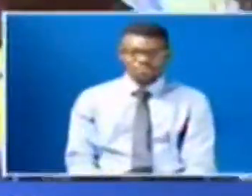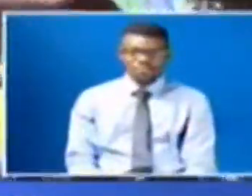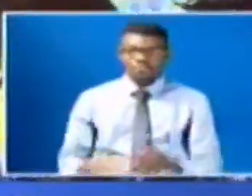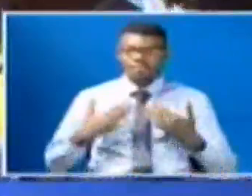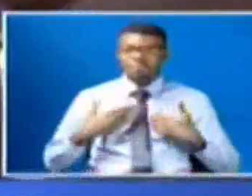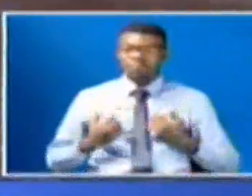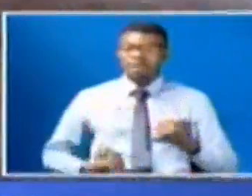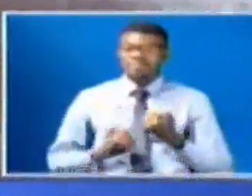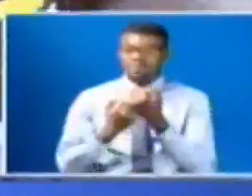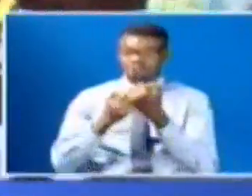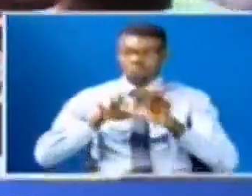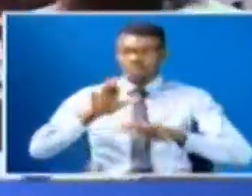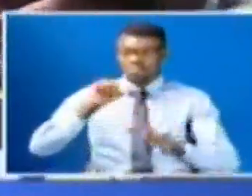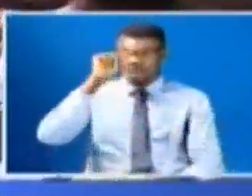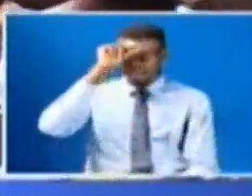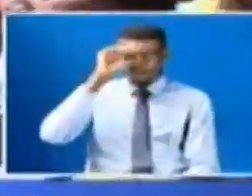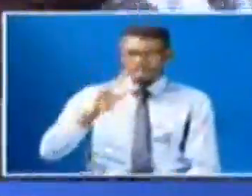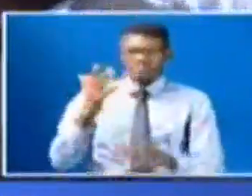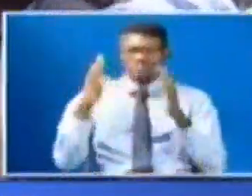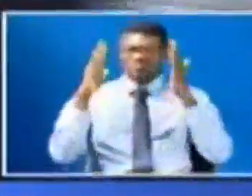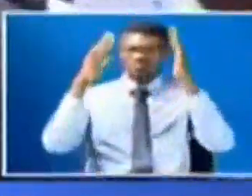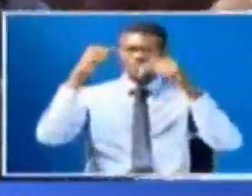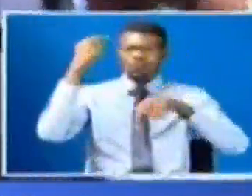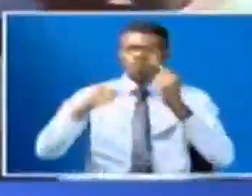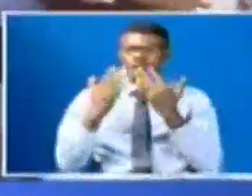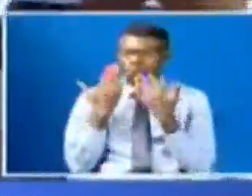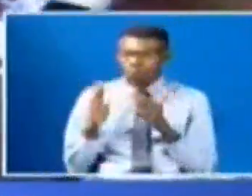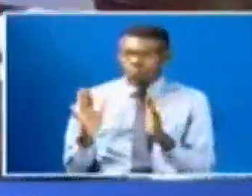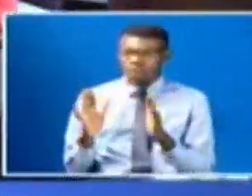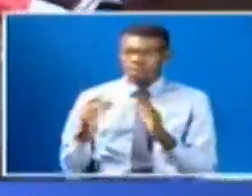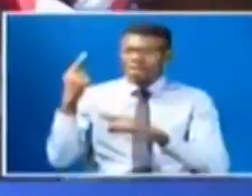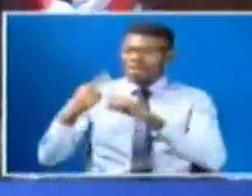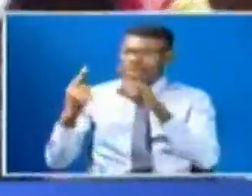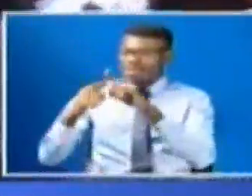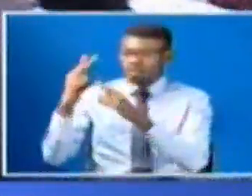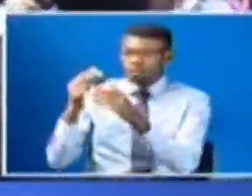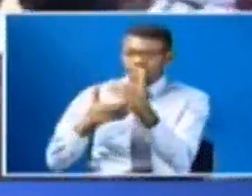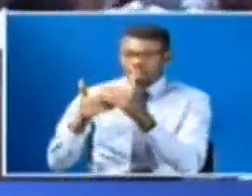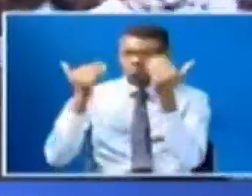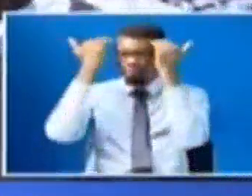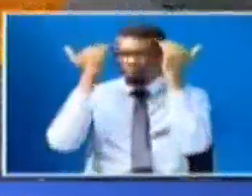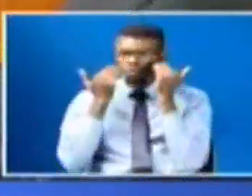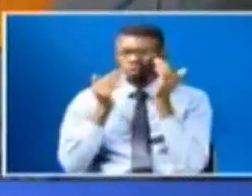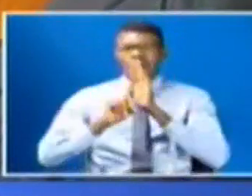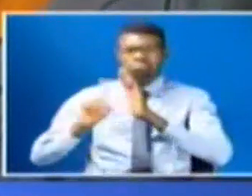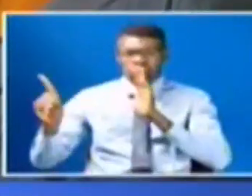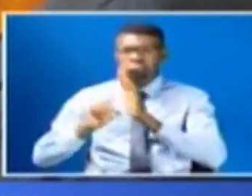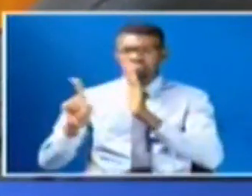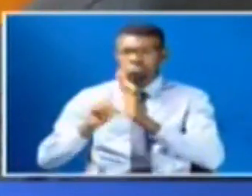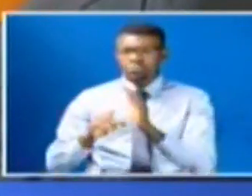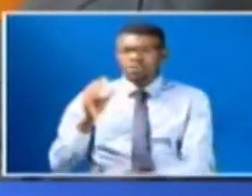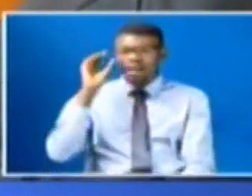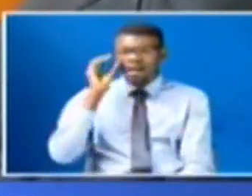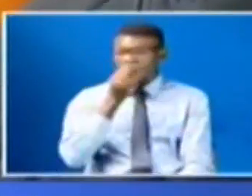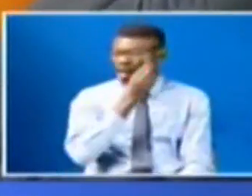supporters of the Kirinyaga governor celebrate her win after close to 2 years of a court battle in which NARC Kenya leader Martha